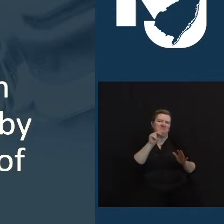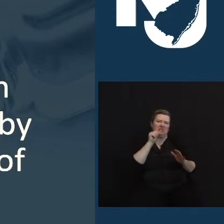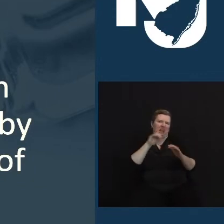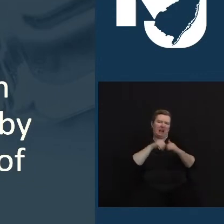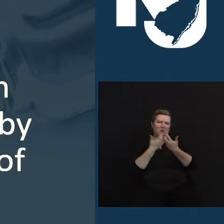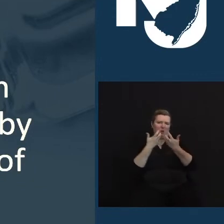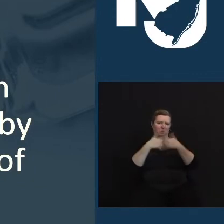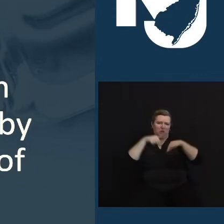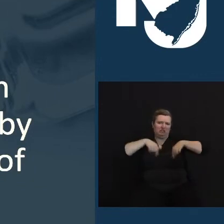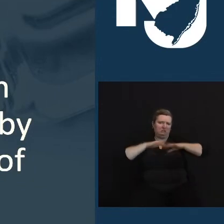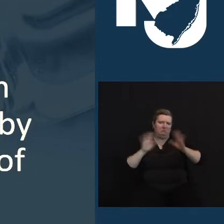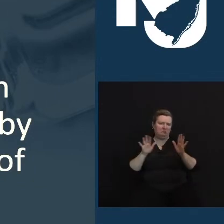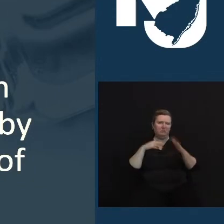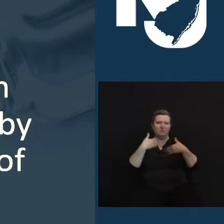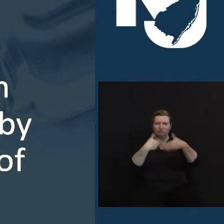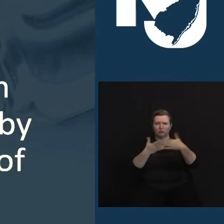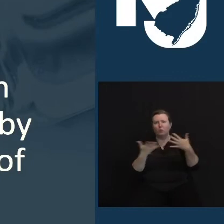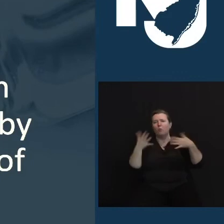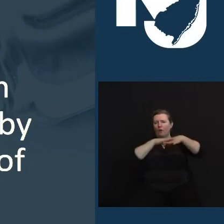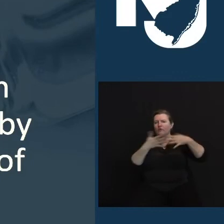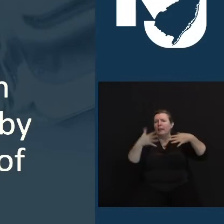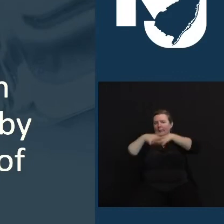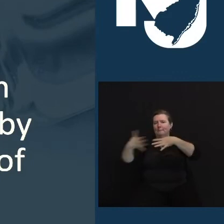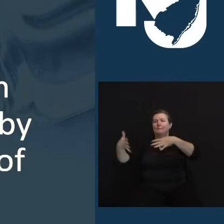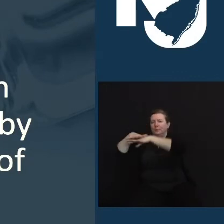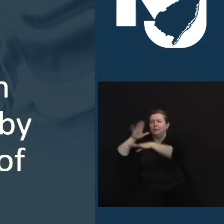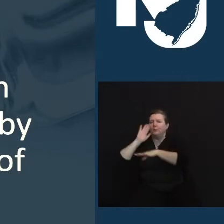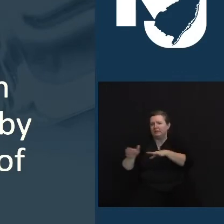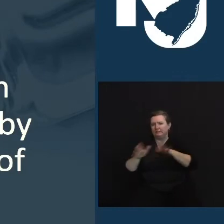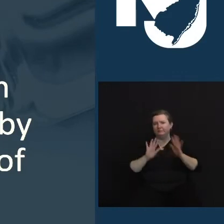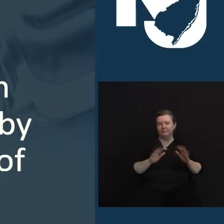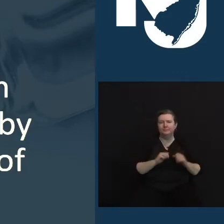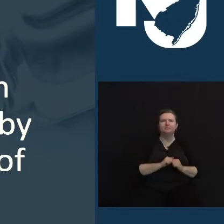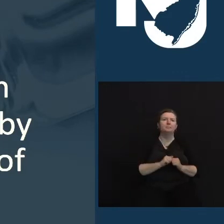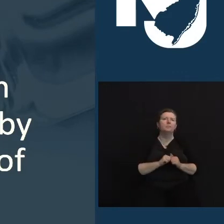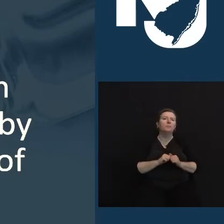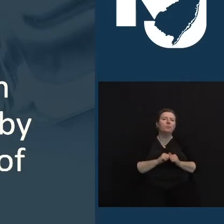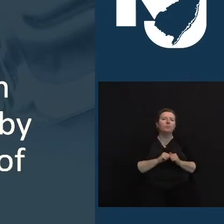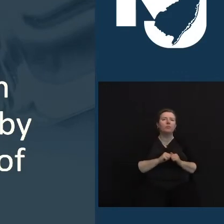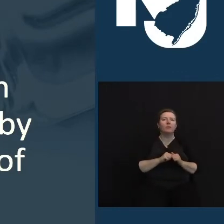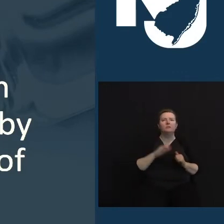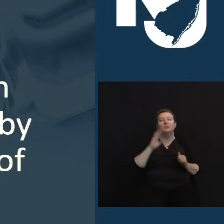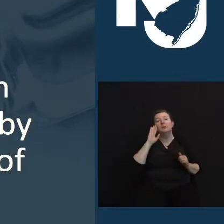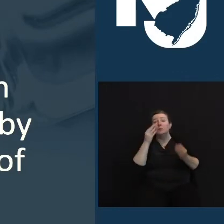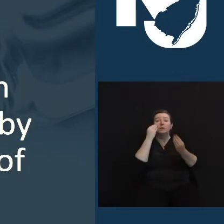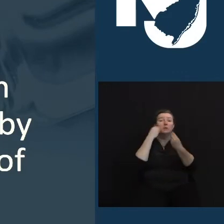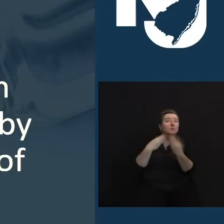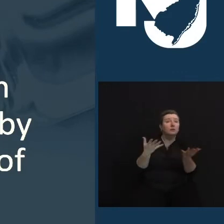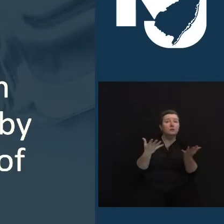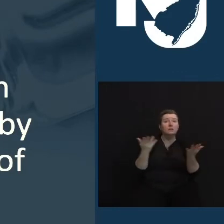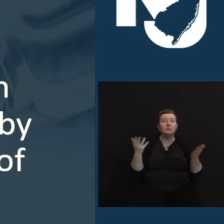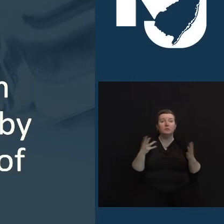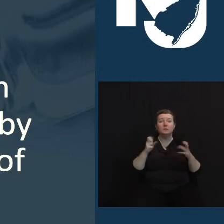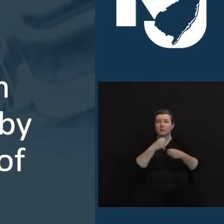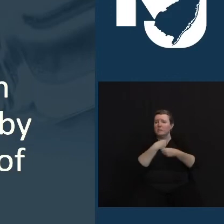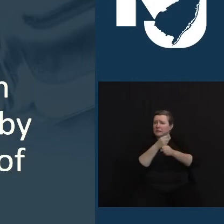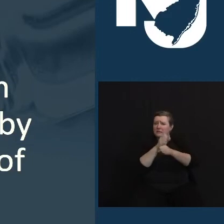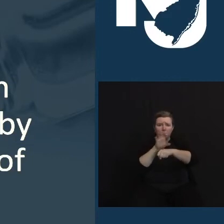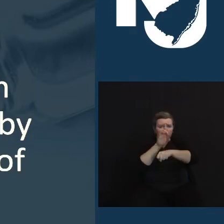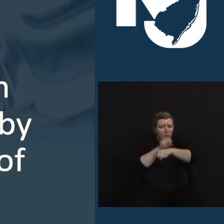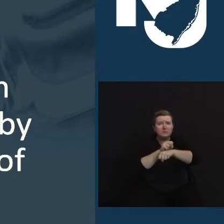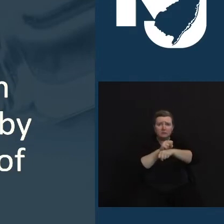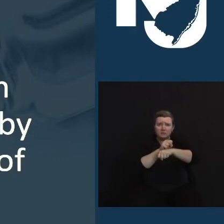taking. Eligible residents will start receiving notification about scheduling an appointment in our system,